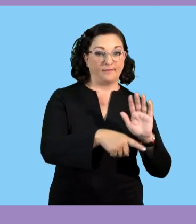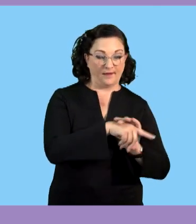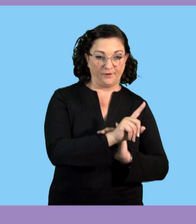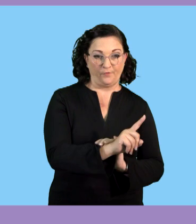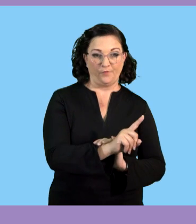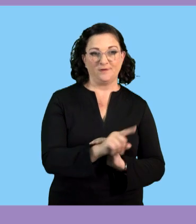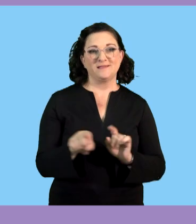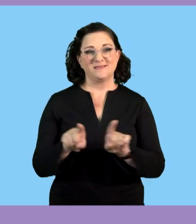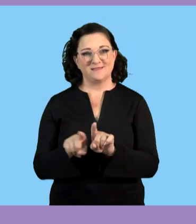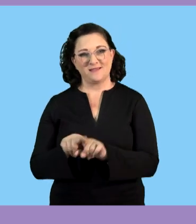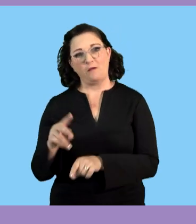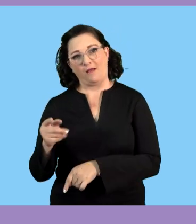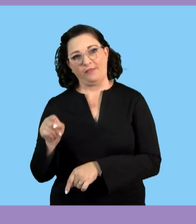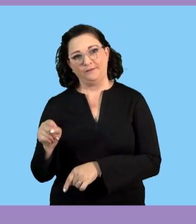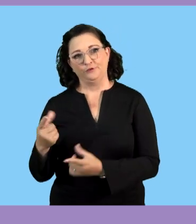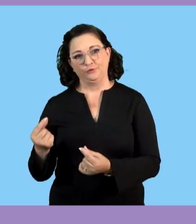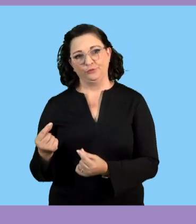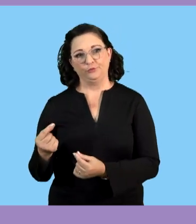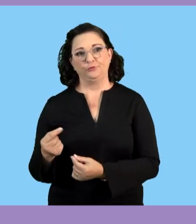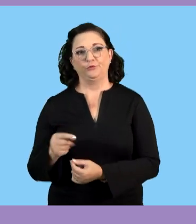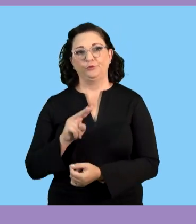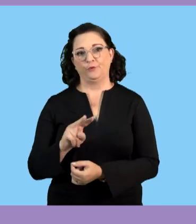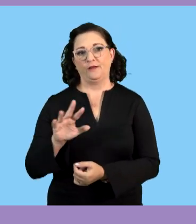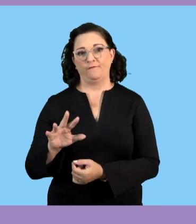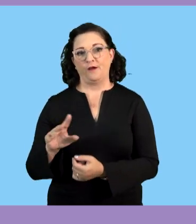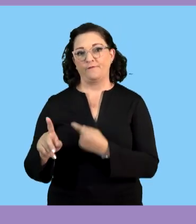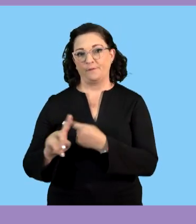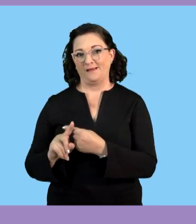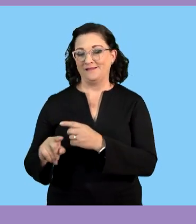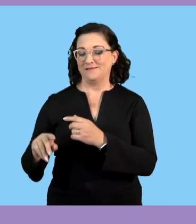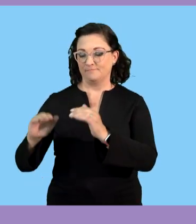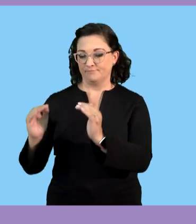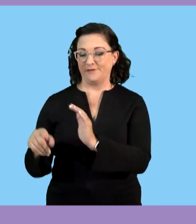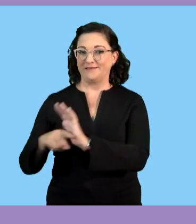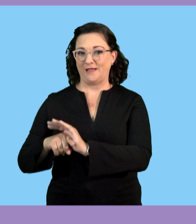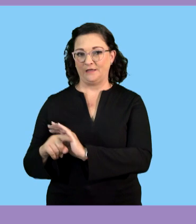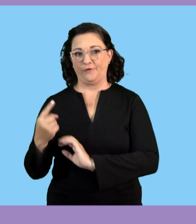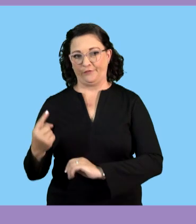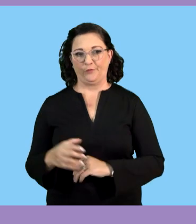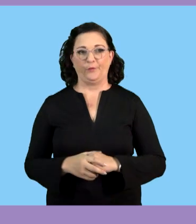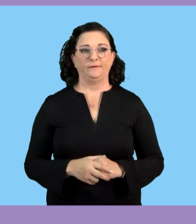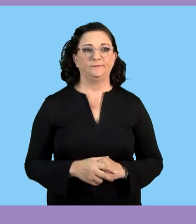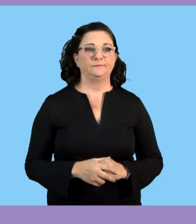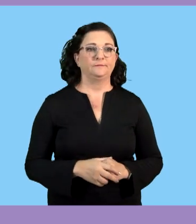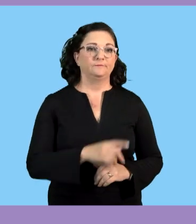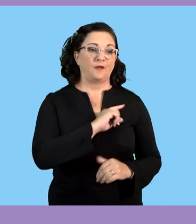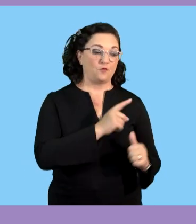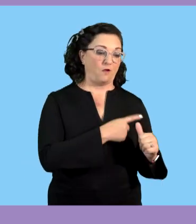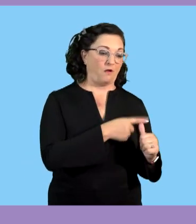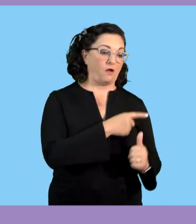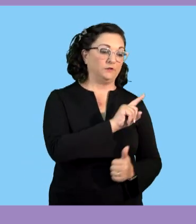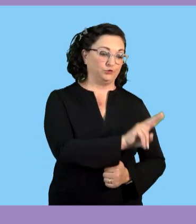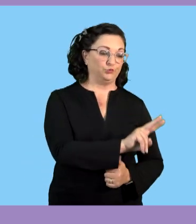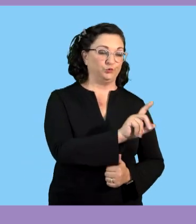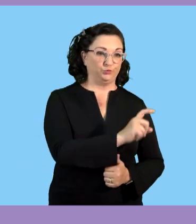now go do on the other side as well. Now 2x plus 1 plus a negative 1 will leave us with just 2x. And on this side, we